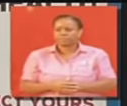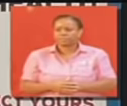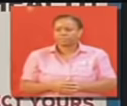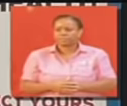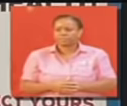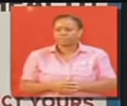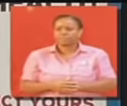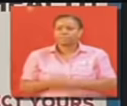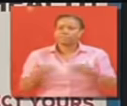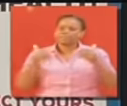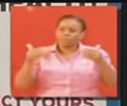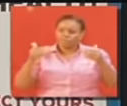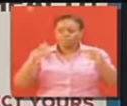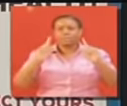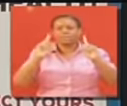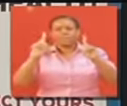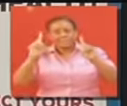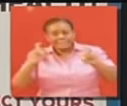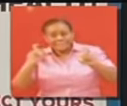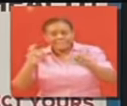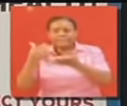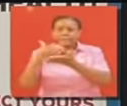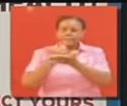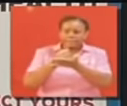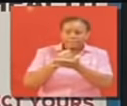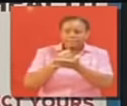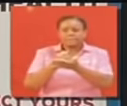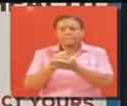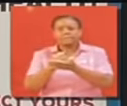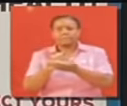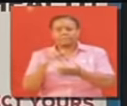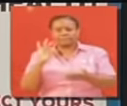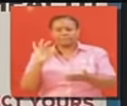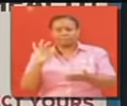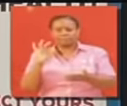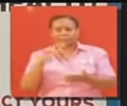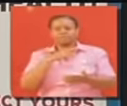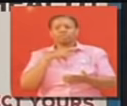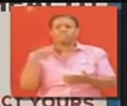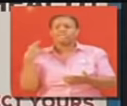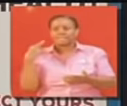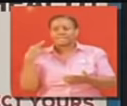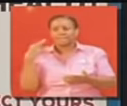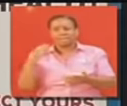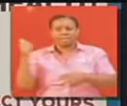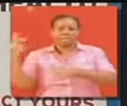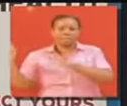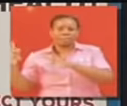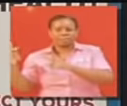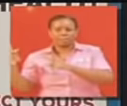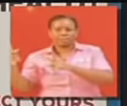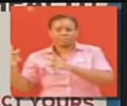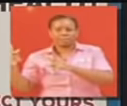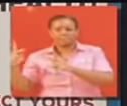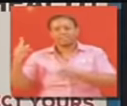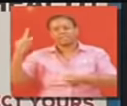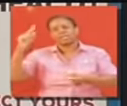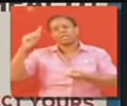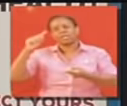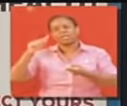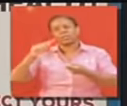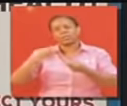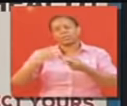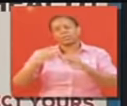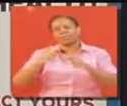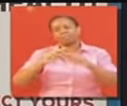of any adverse outcomes. So no, you don't wait. You do self-isolate initially, but don't self-isolate and fail to reach